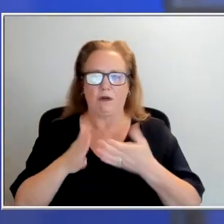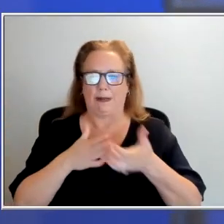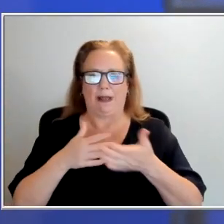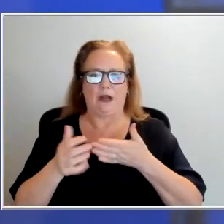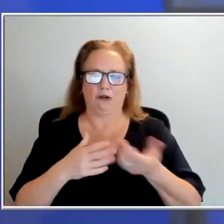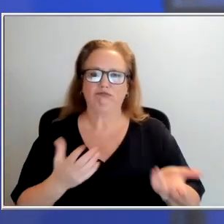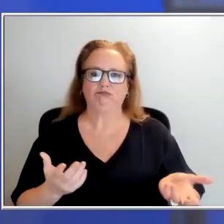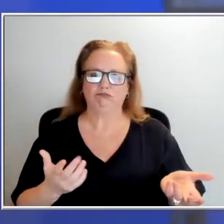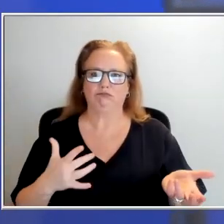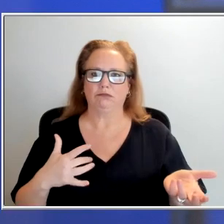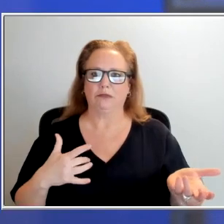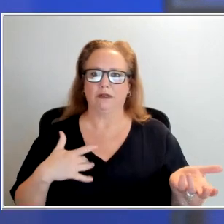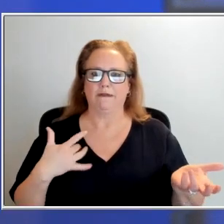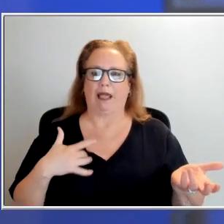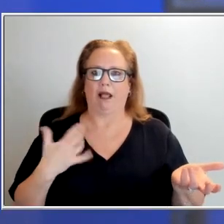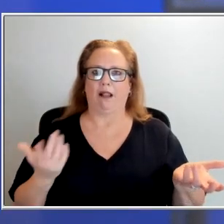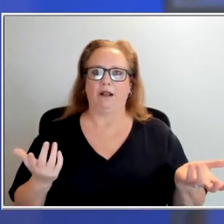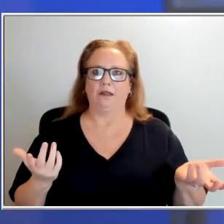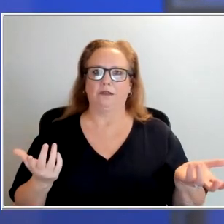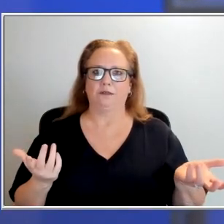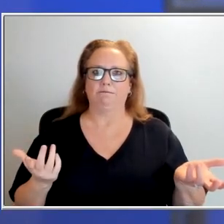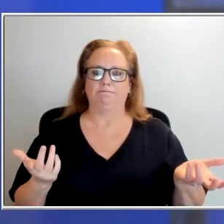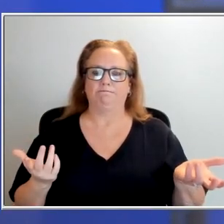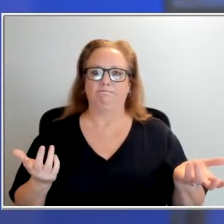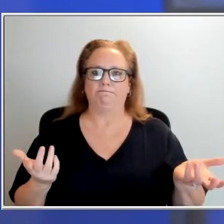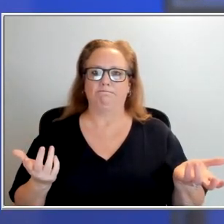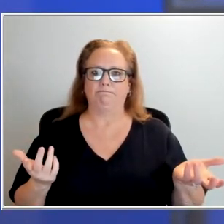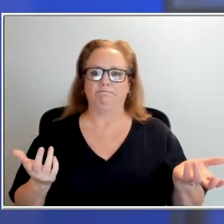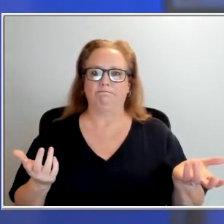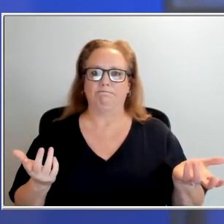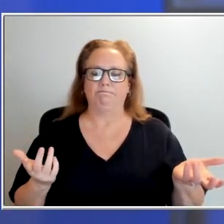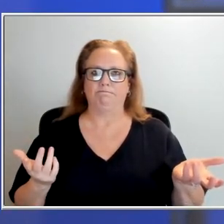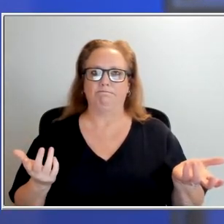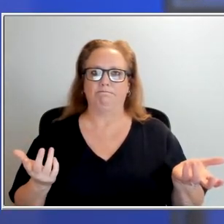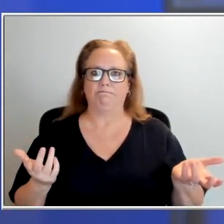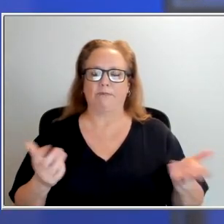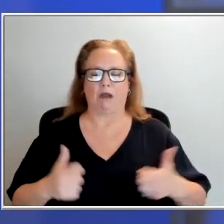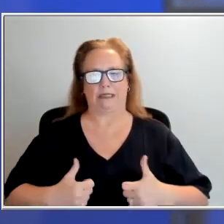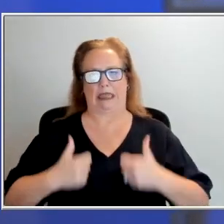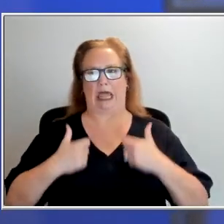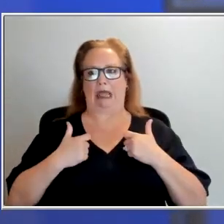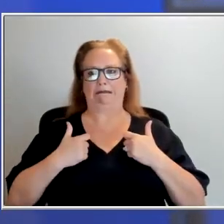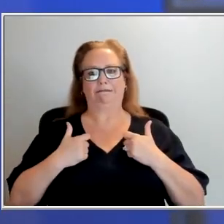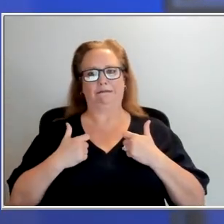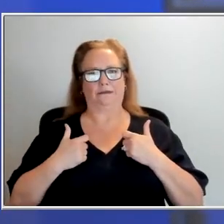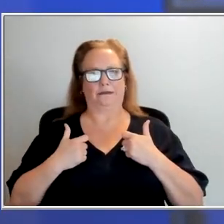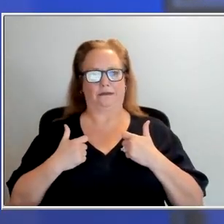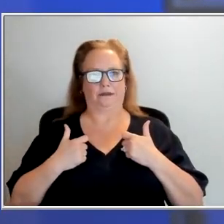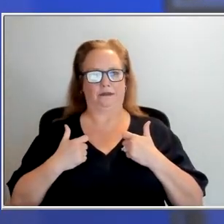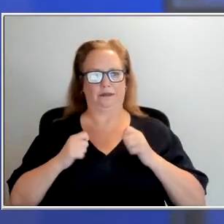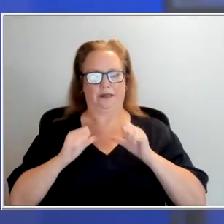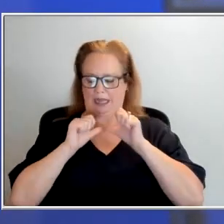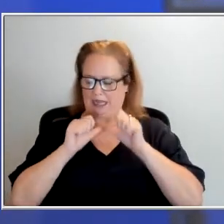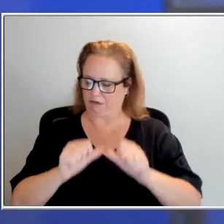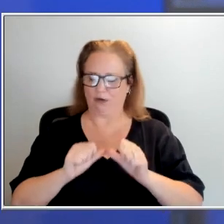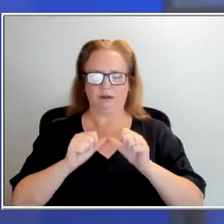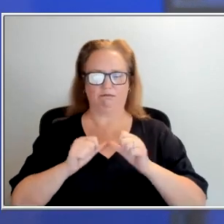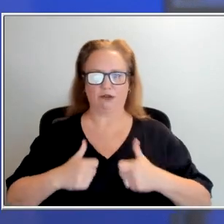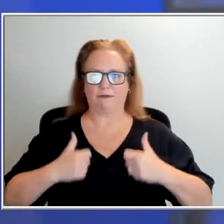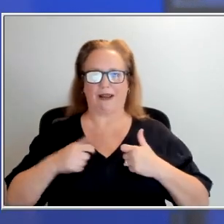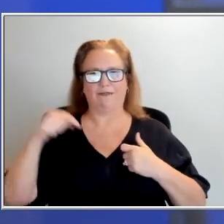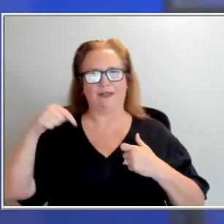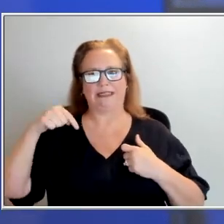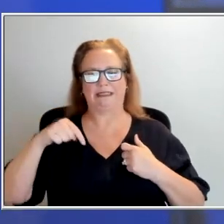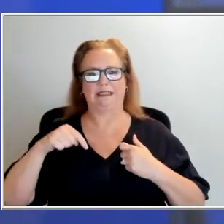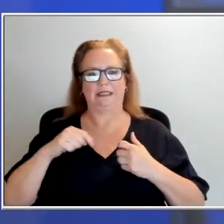made me feel that I was alive and I was, you know, going to live through this, and you know that I had a lot of